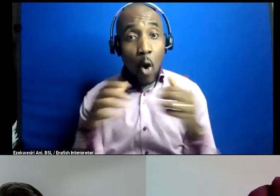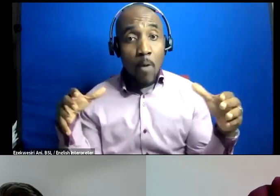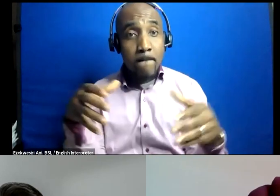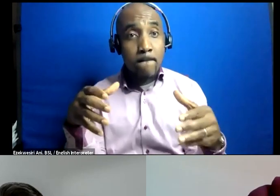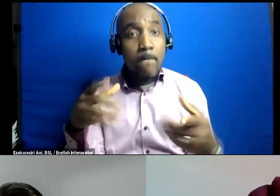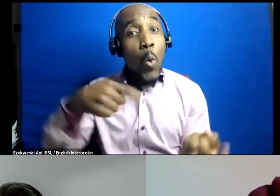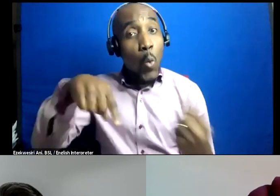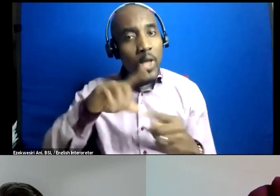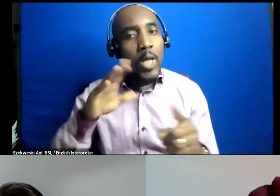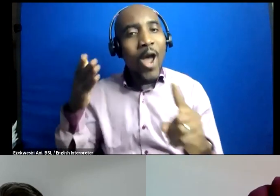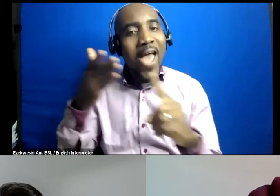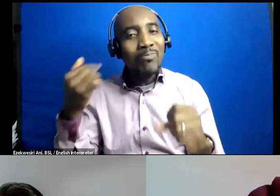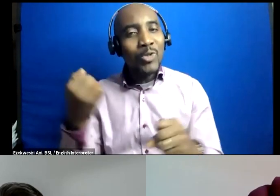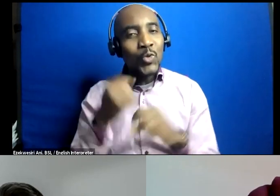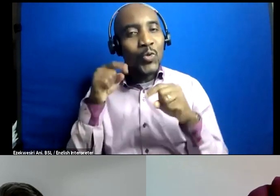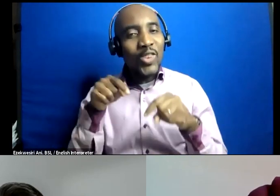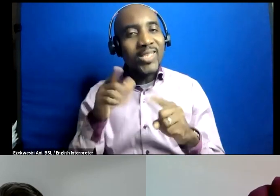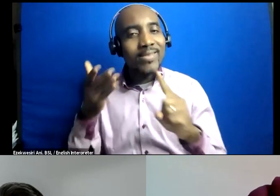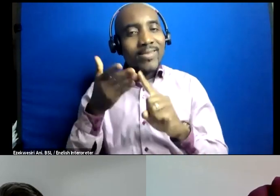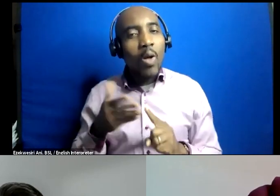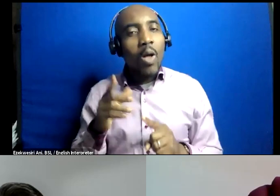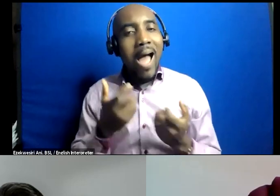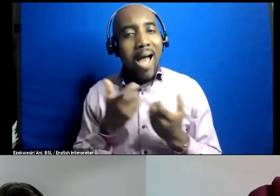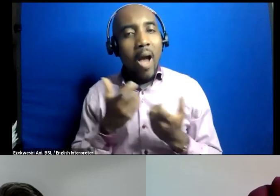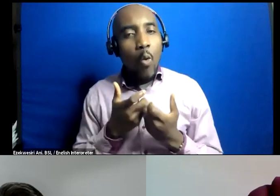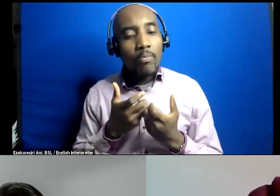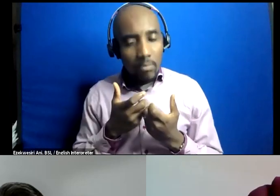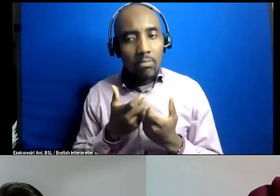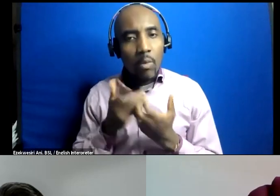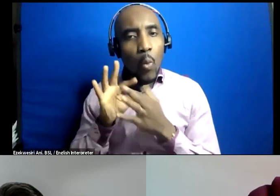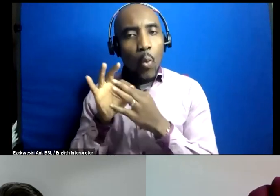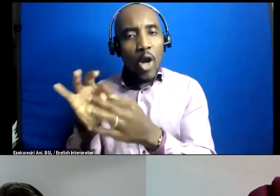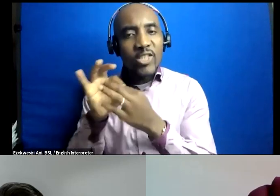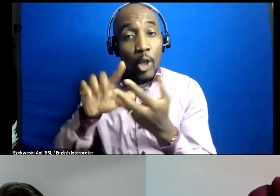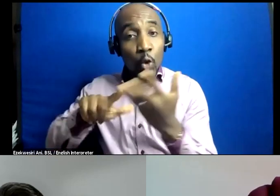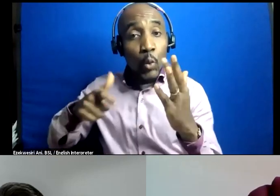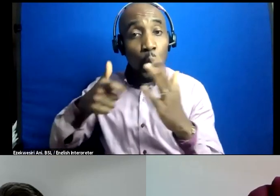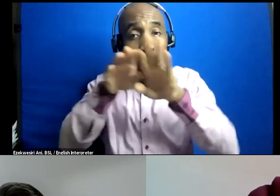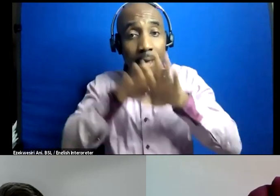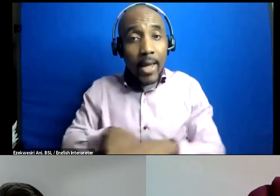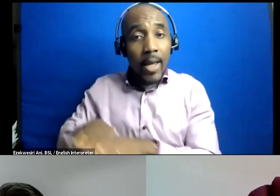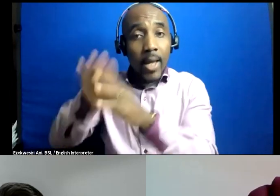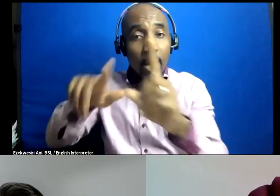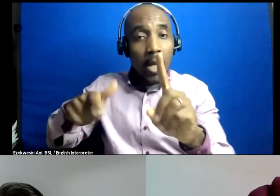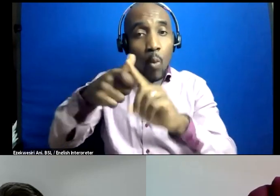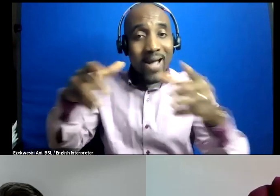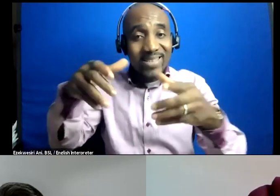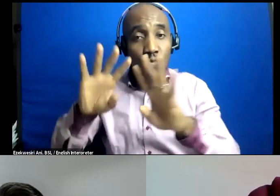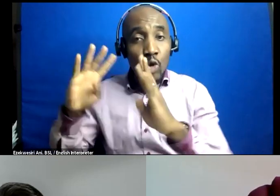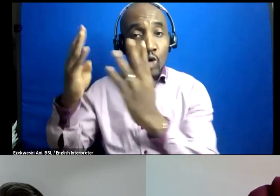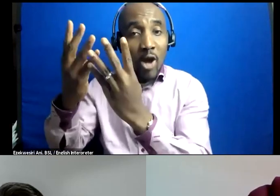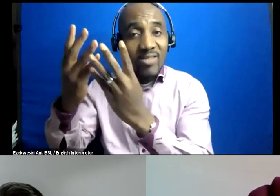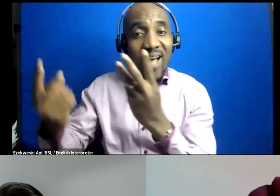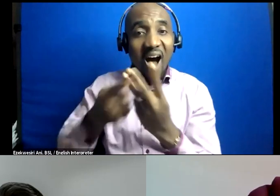to do this by working collaboratively as a UK-wide team with Trust and other esteemed